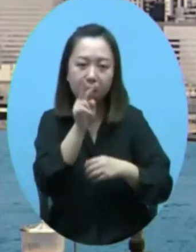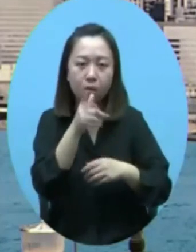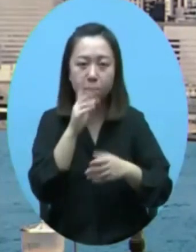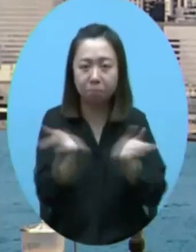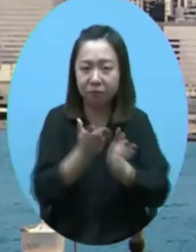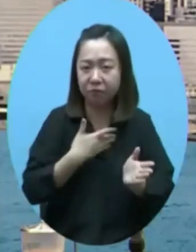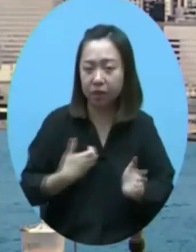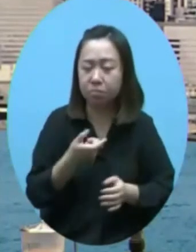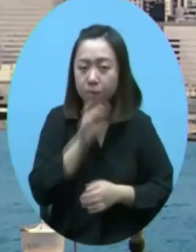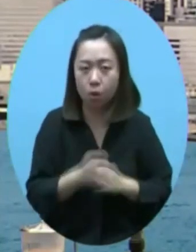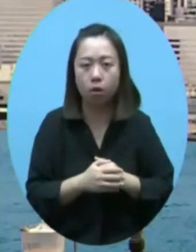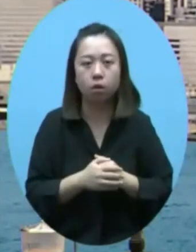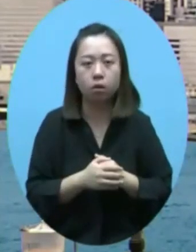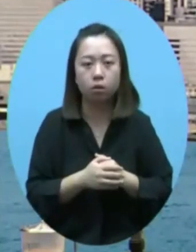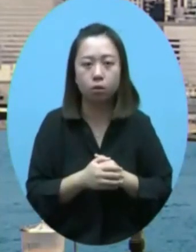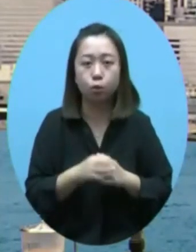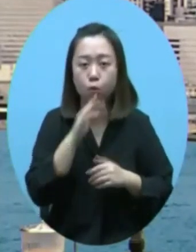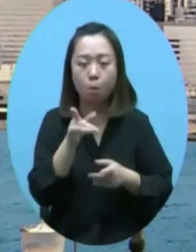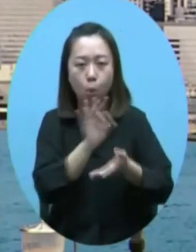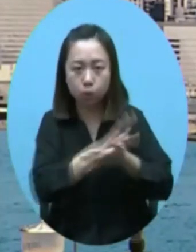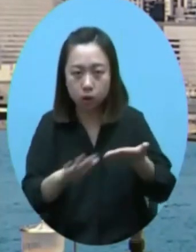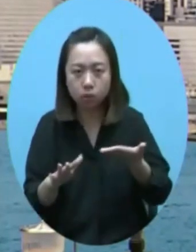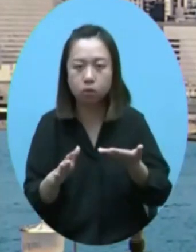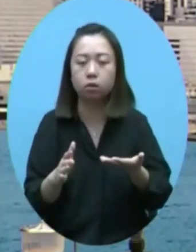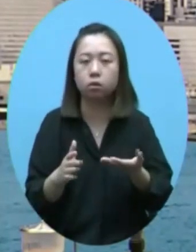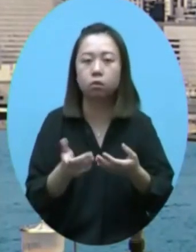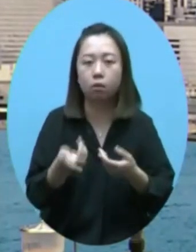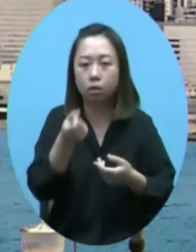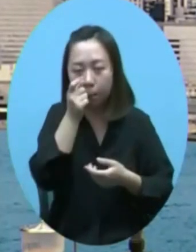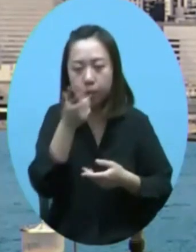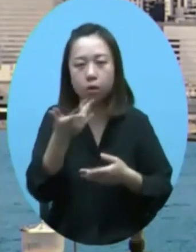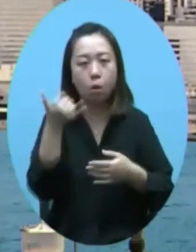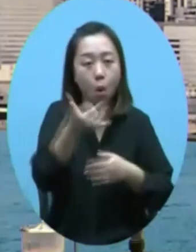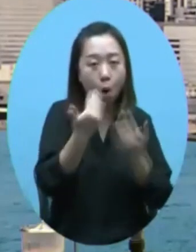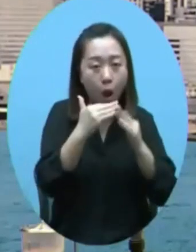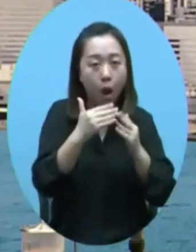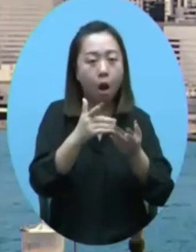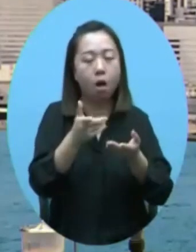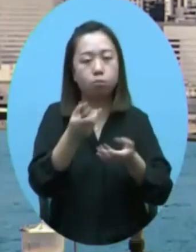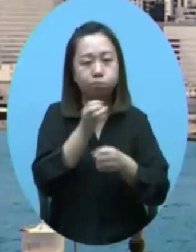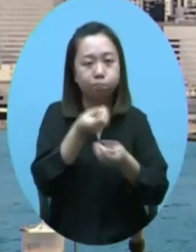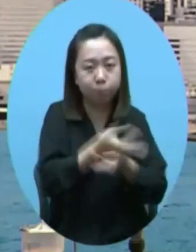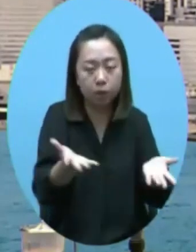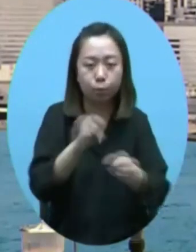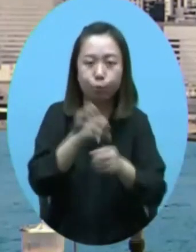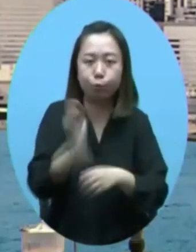well, it will see whether they are close contacts of a confirmed case. If a case tested